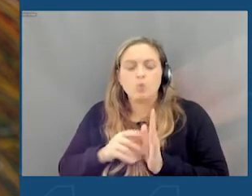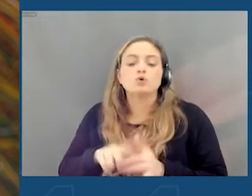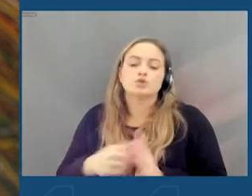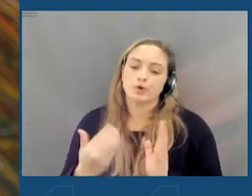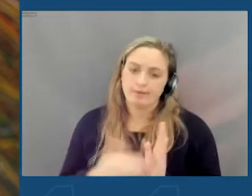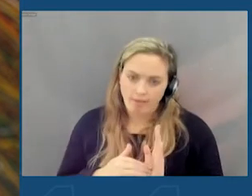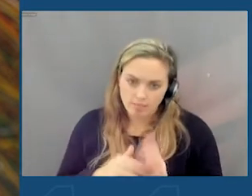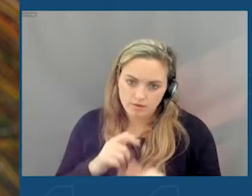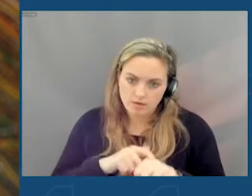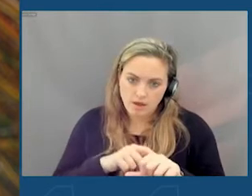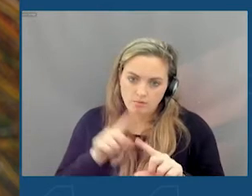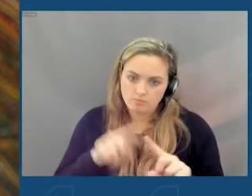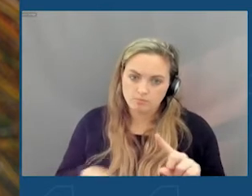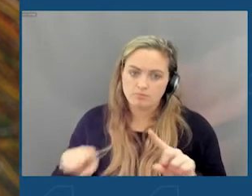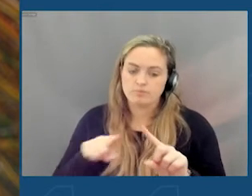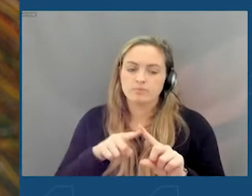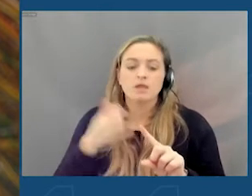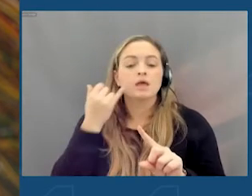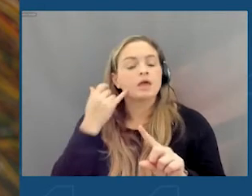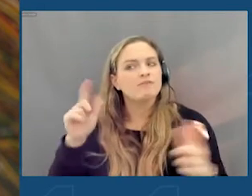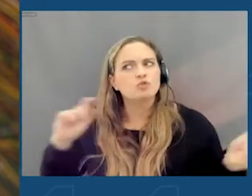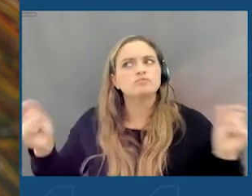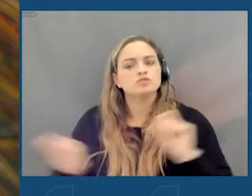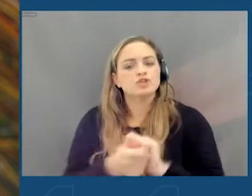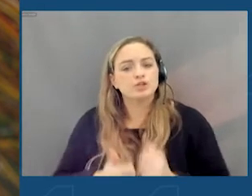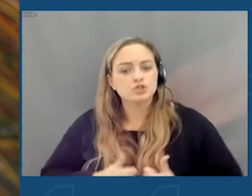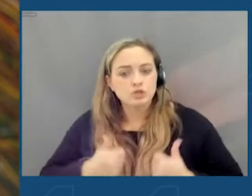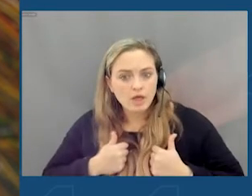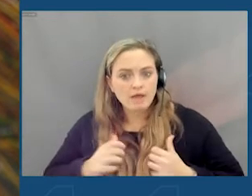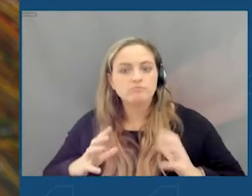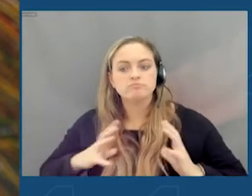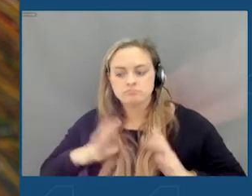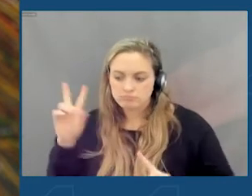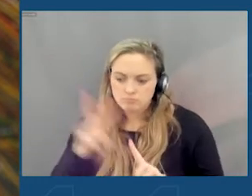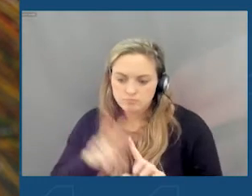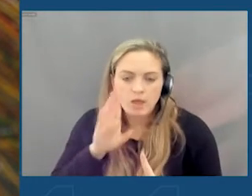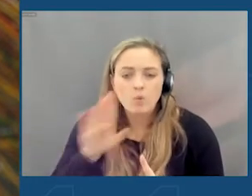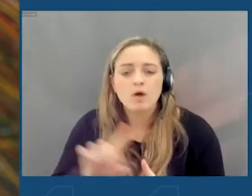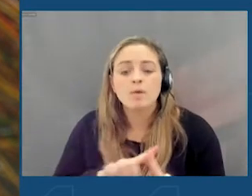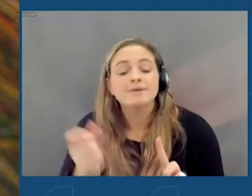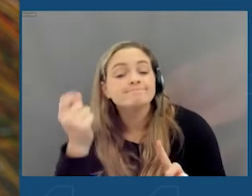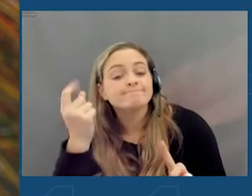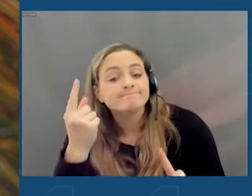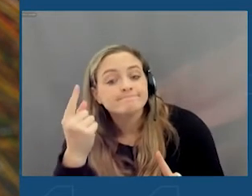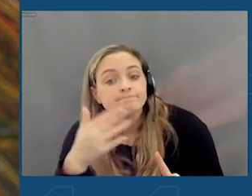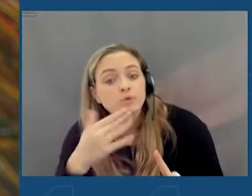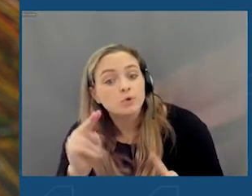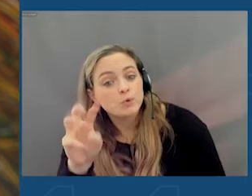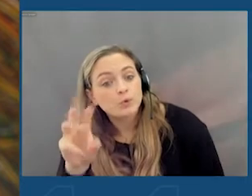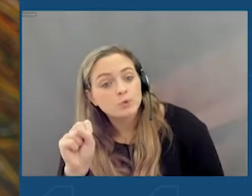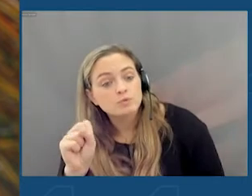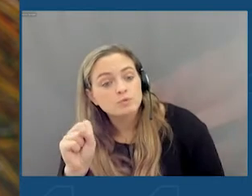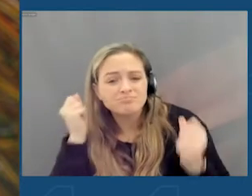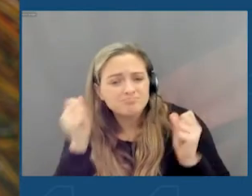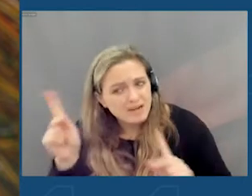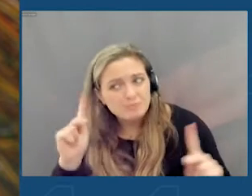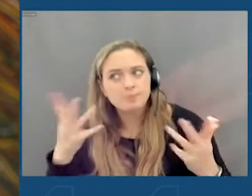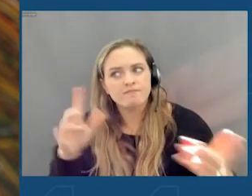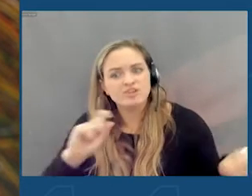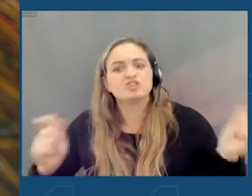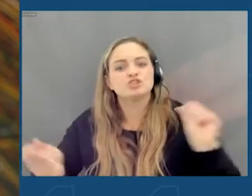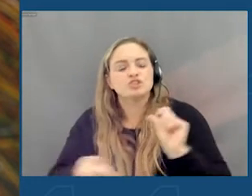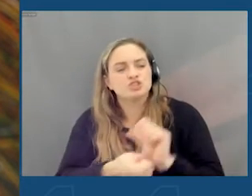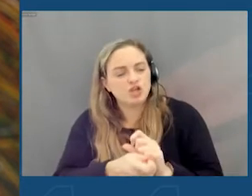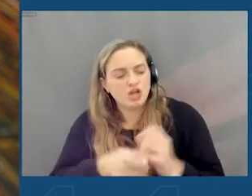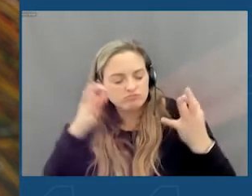You only get this if you've turned your life around. But the good news is millions of people have.